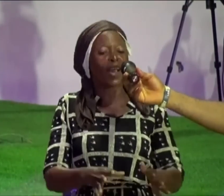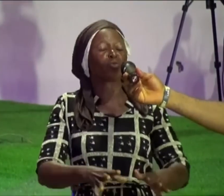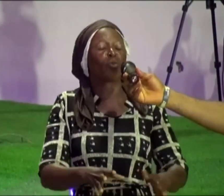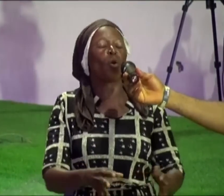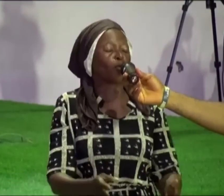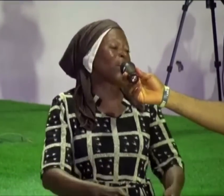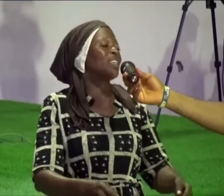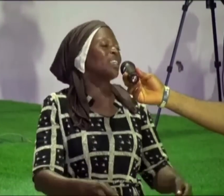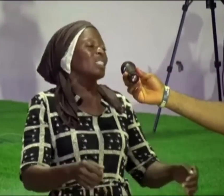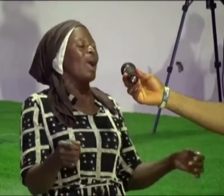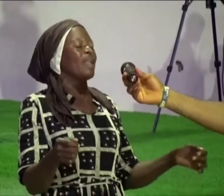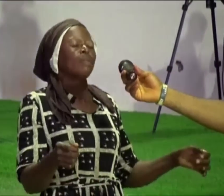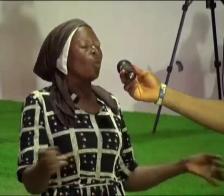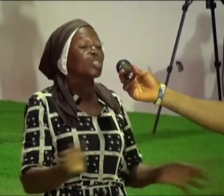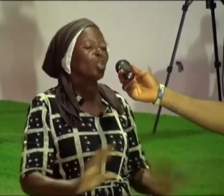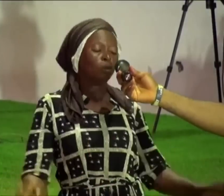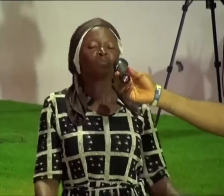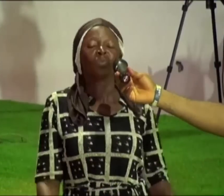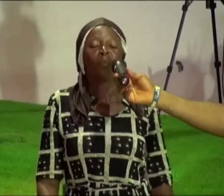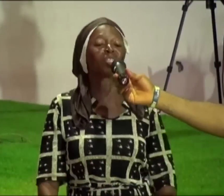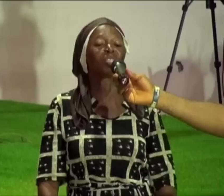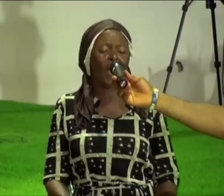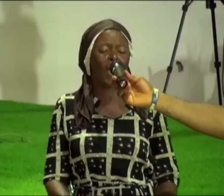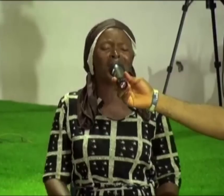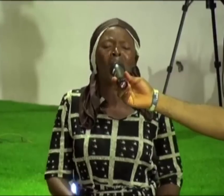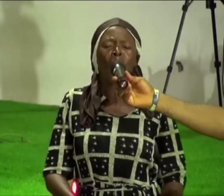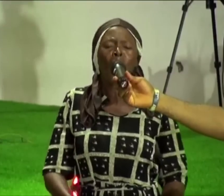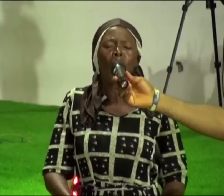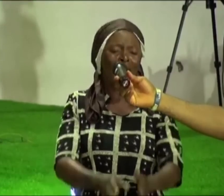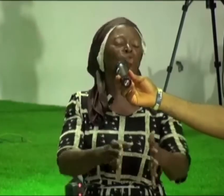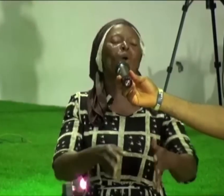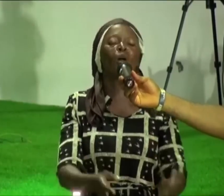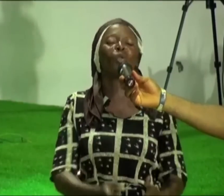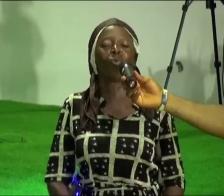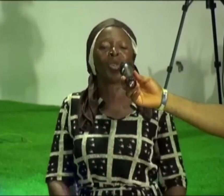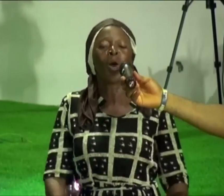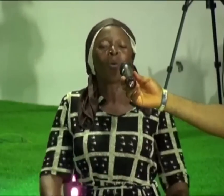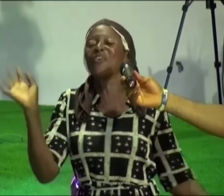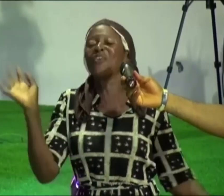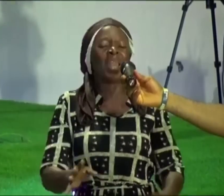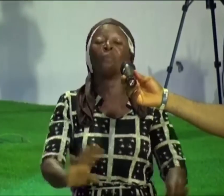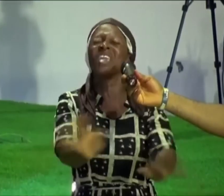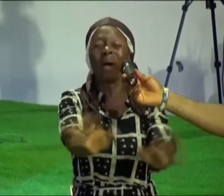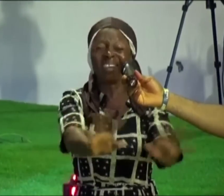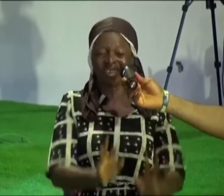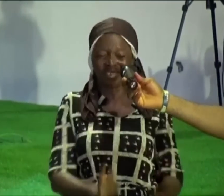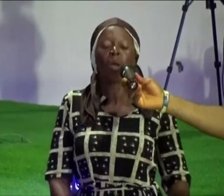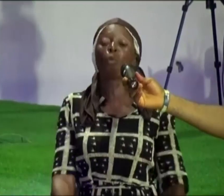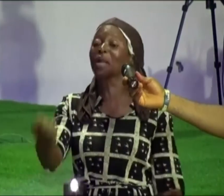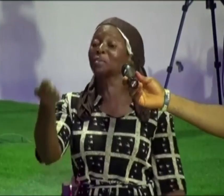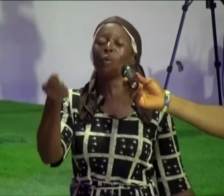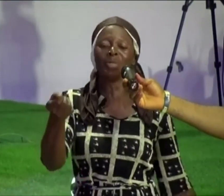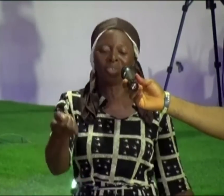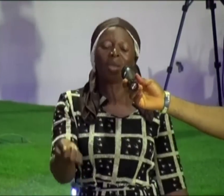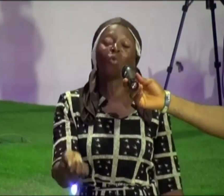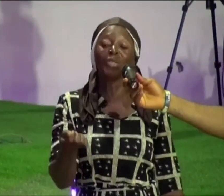Omo yen o ko to ba fe yin ti bayi o ti lo mo se je be won ni omo yen tun wa lo loju mi won fe ma na mo ni e ma na mo wa